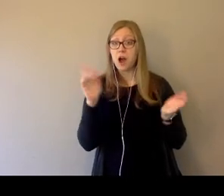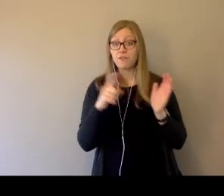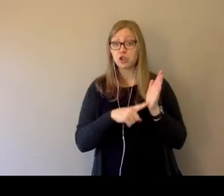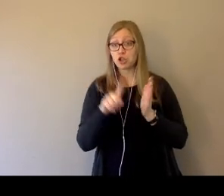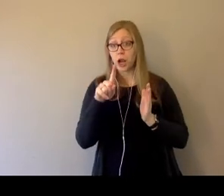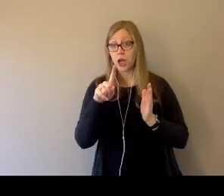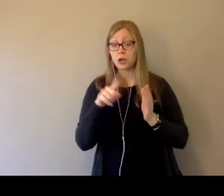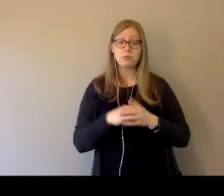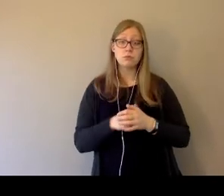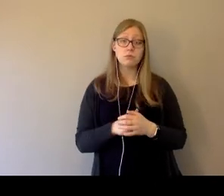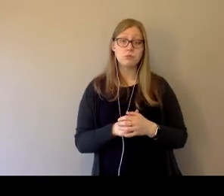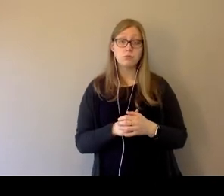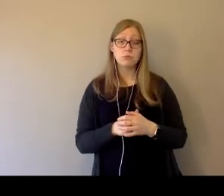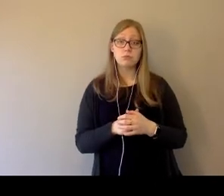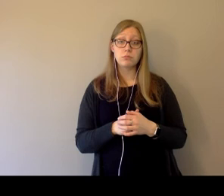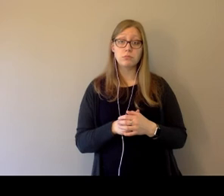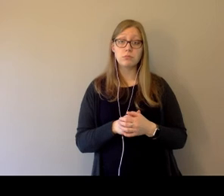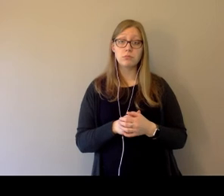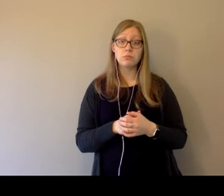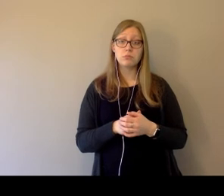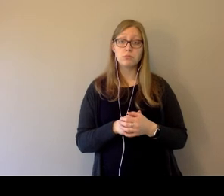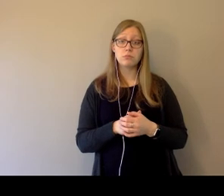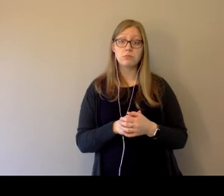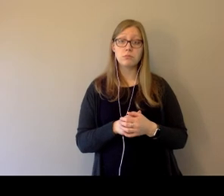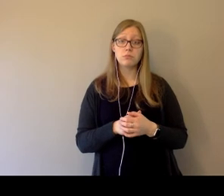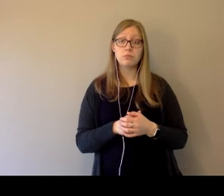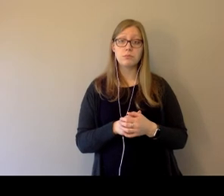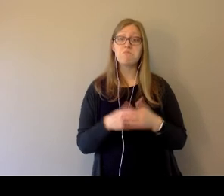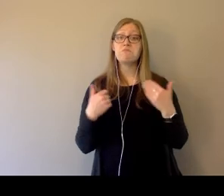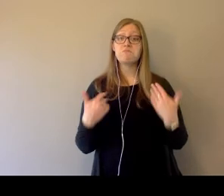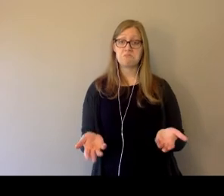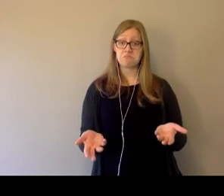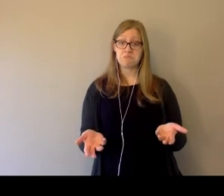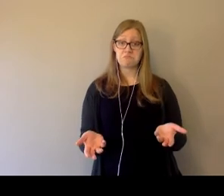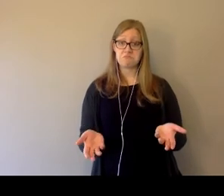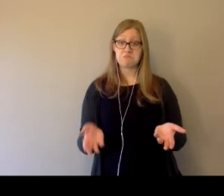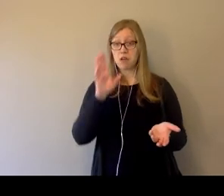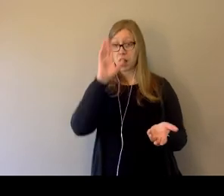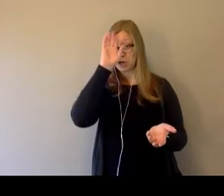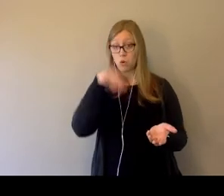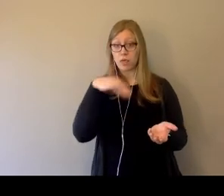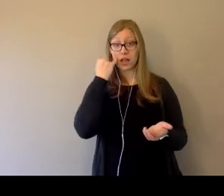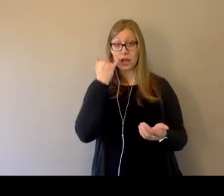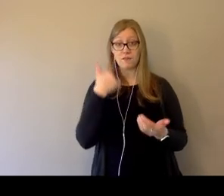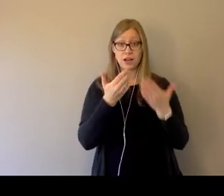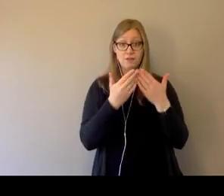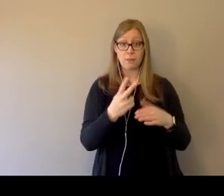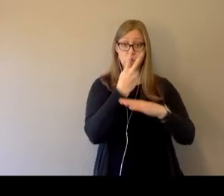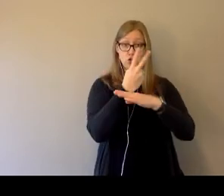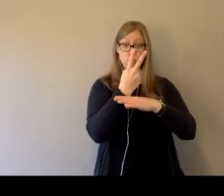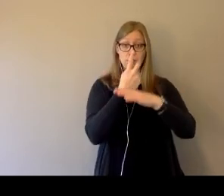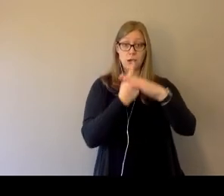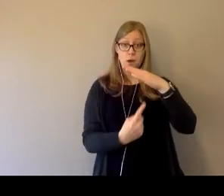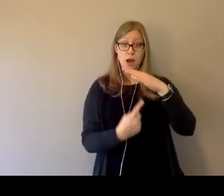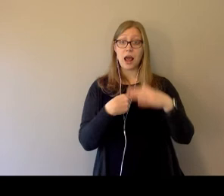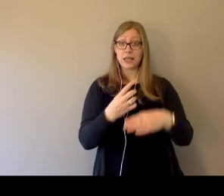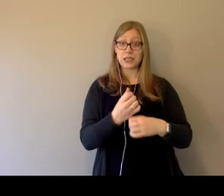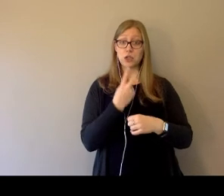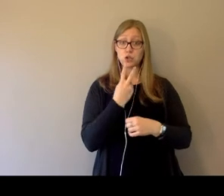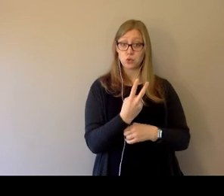over 2 over 1. So I know that if I divide 2 by 1, I get 2. So if I